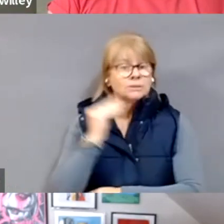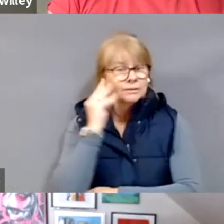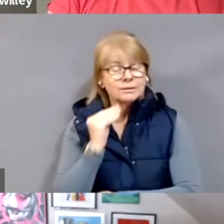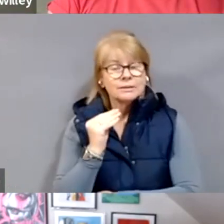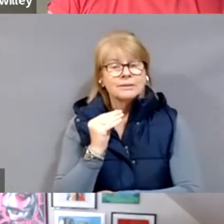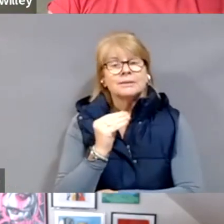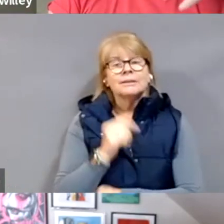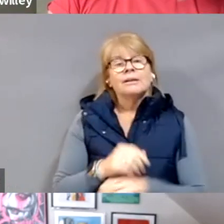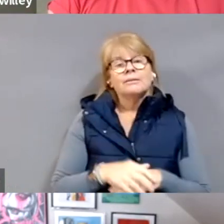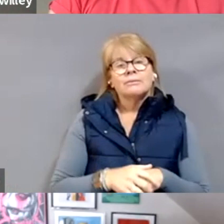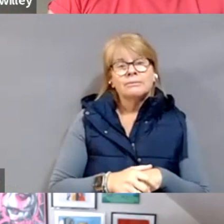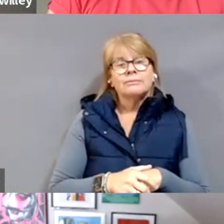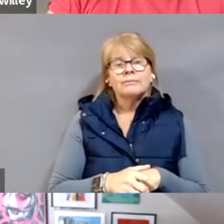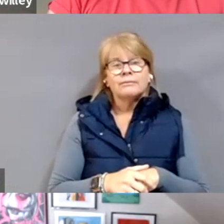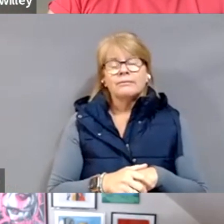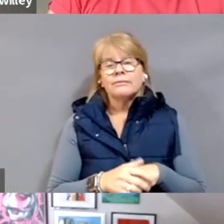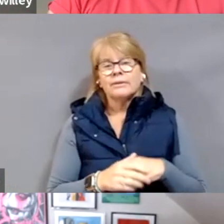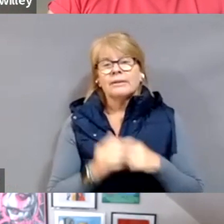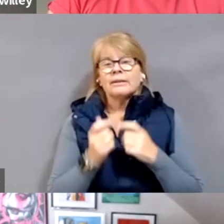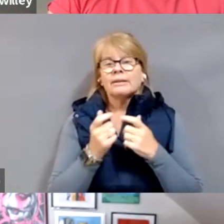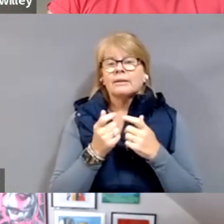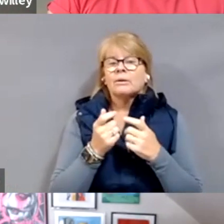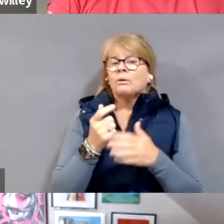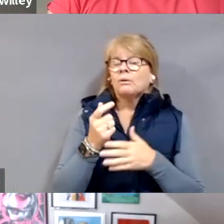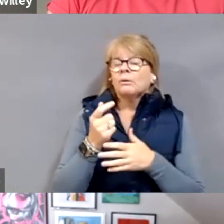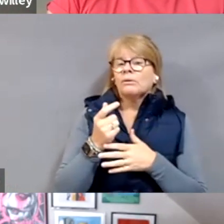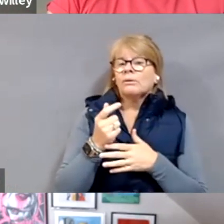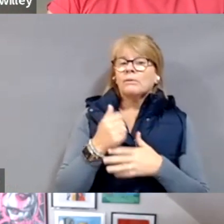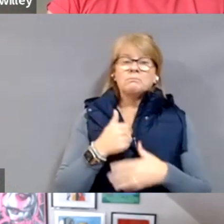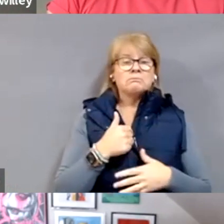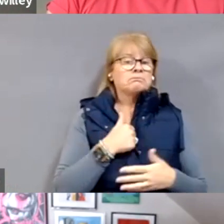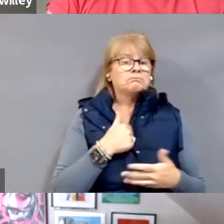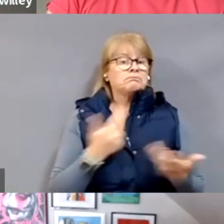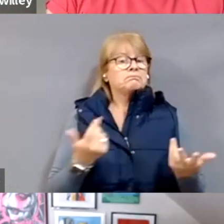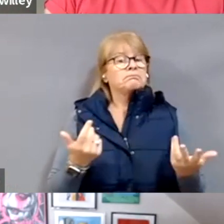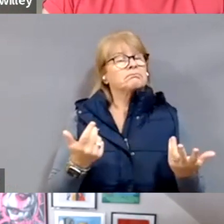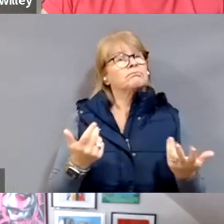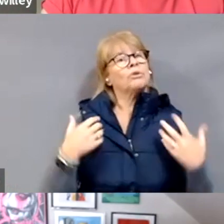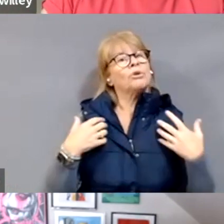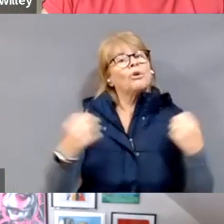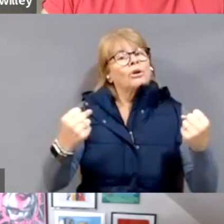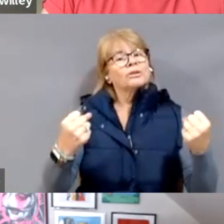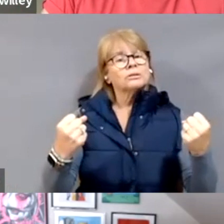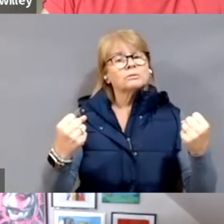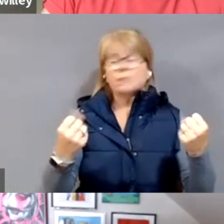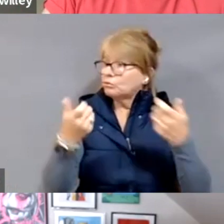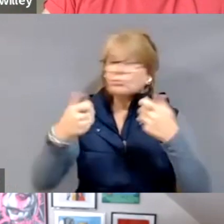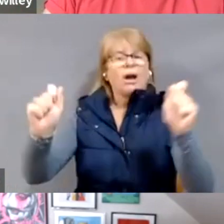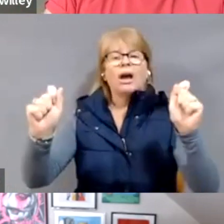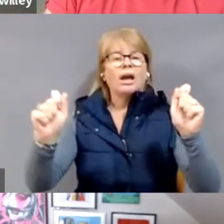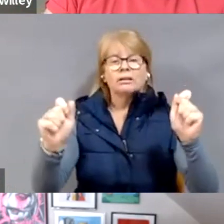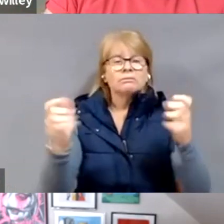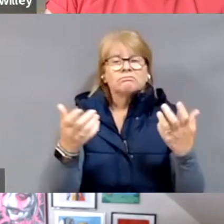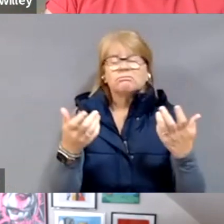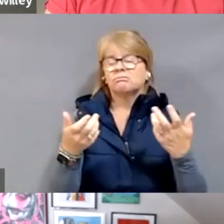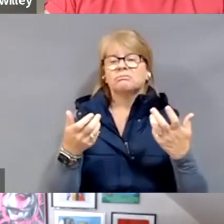I think the largest influence for me was the fact that I had the courage to just try anyway, even if